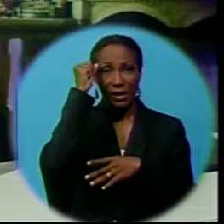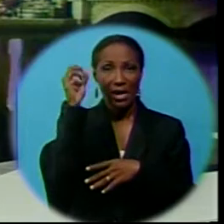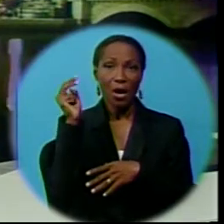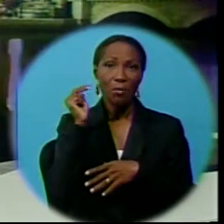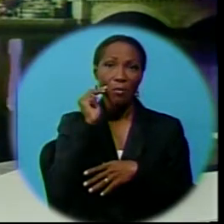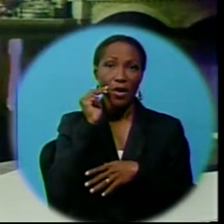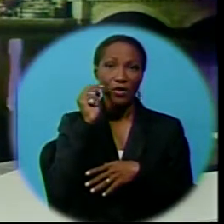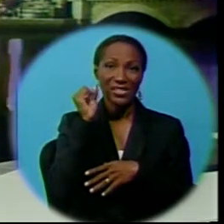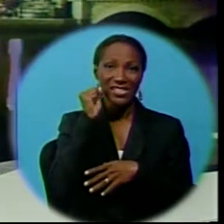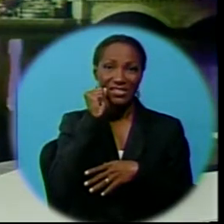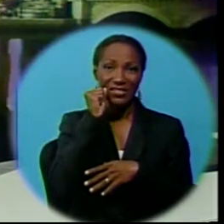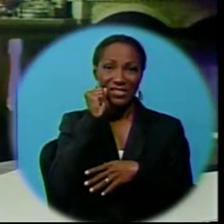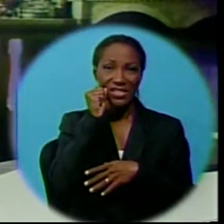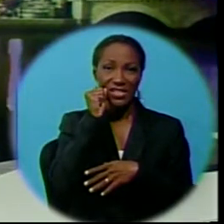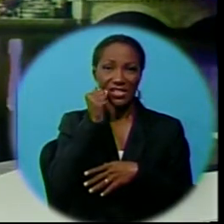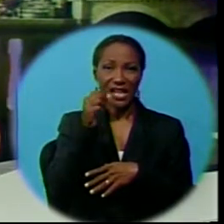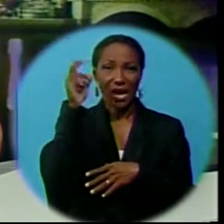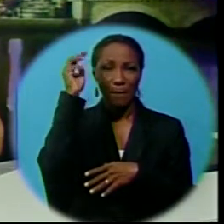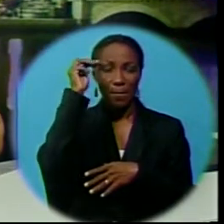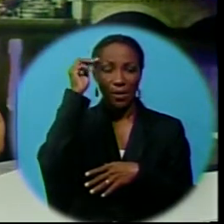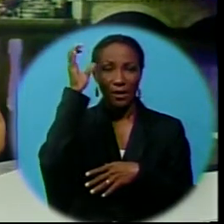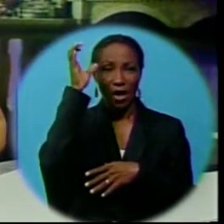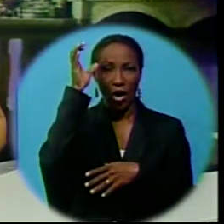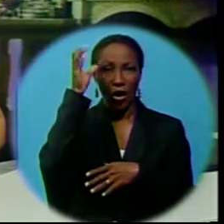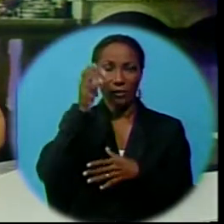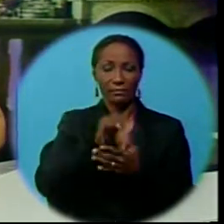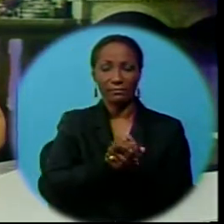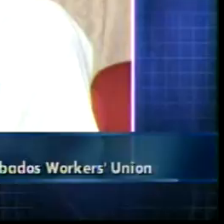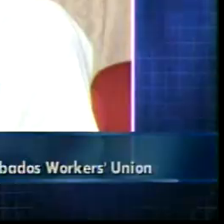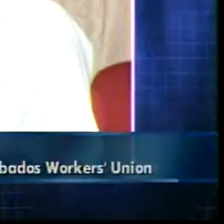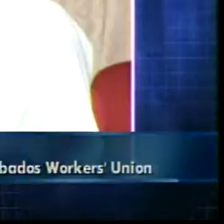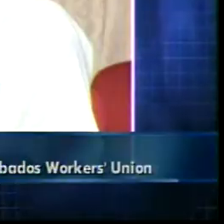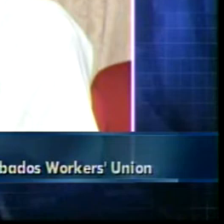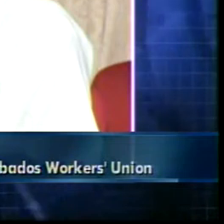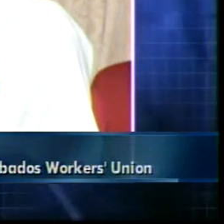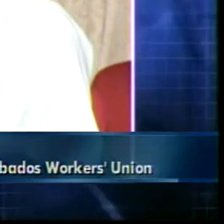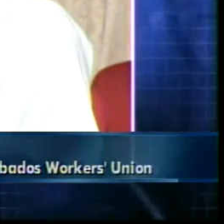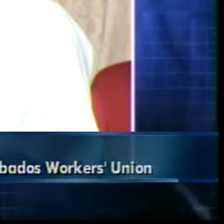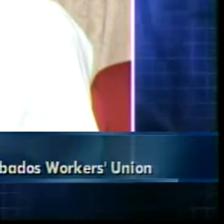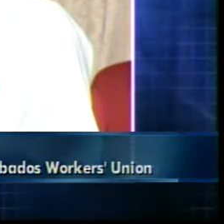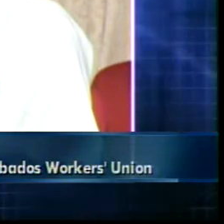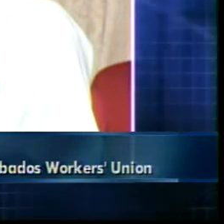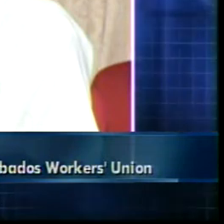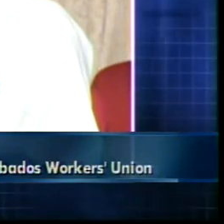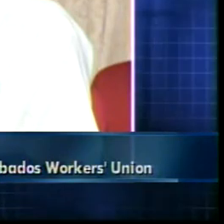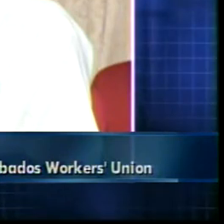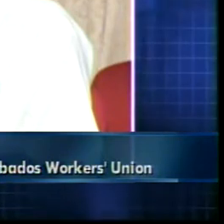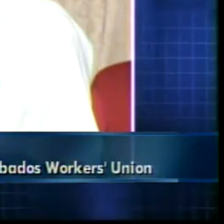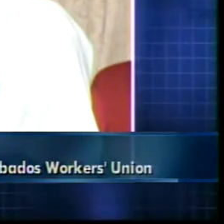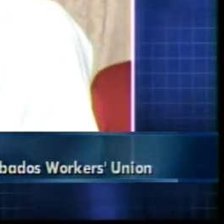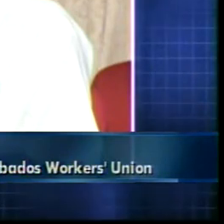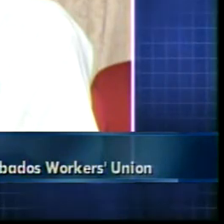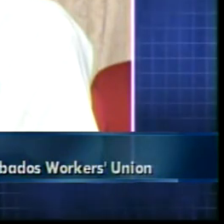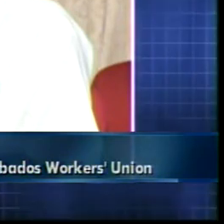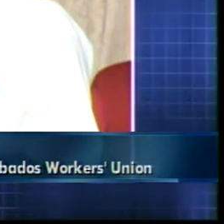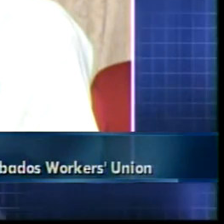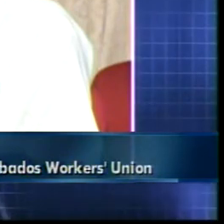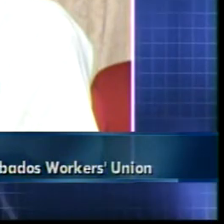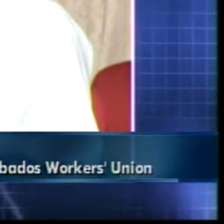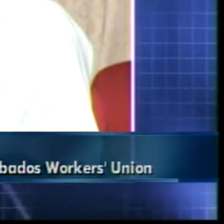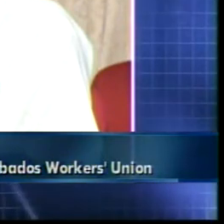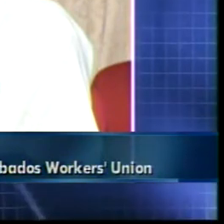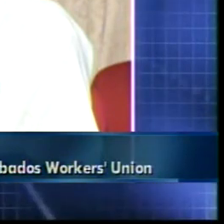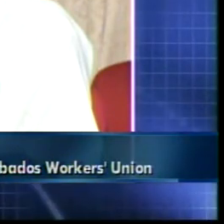the Civil Service Martin Cox. We are looking at issues like job descriptions and the conditions